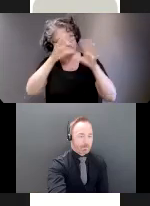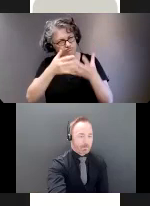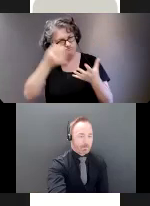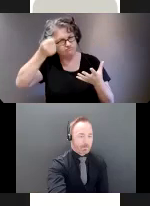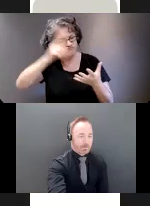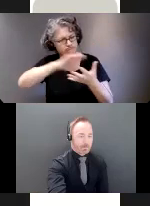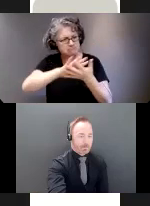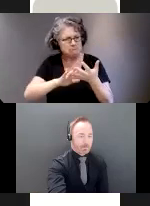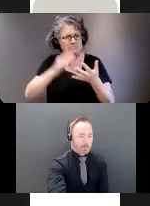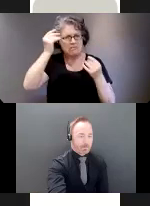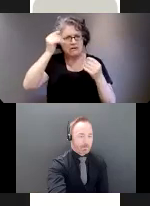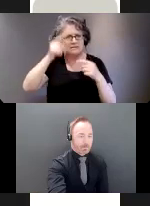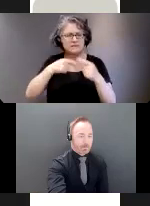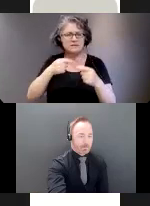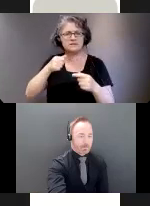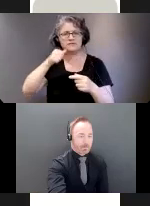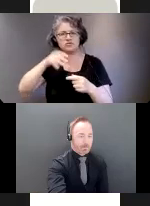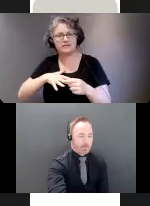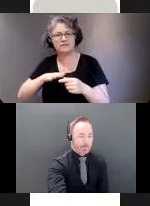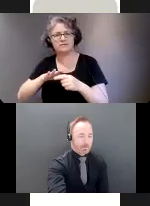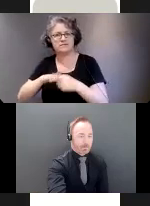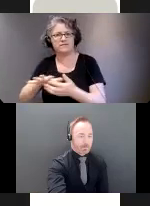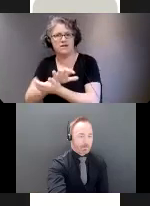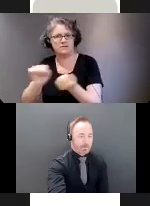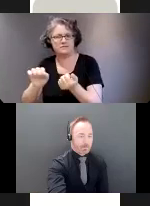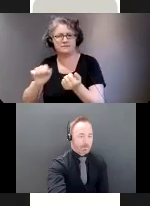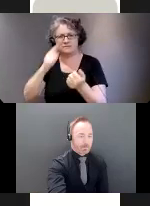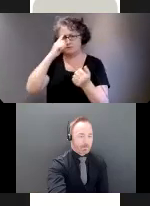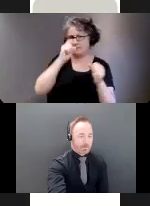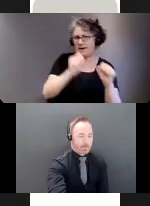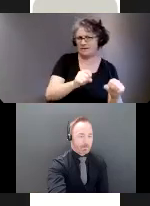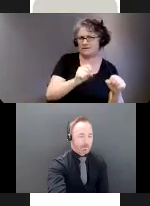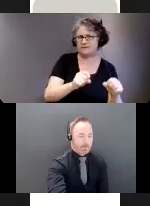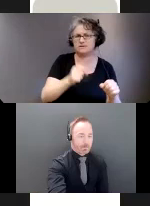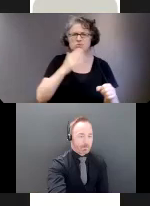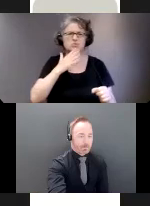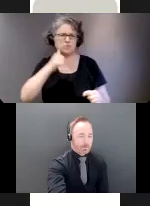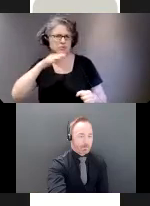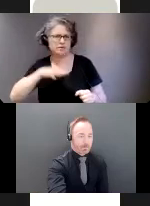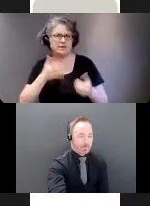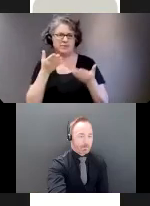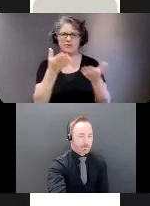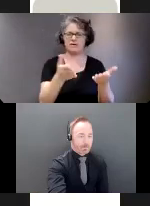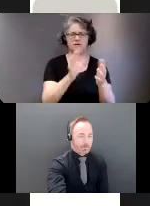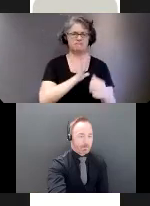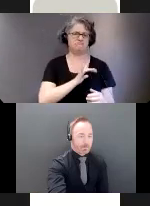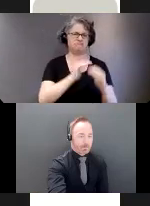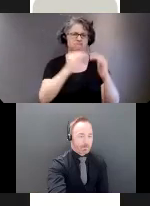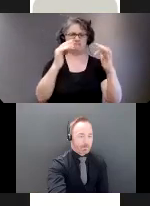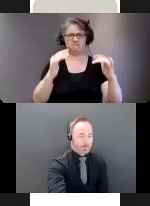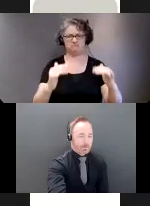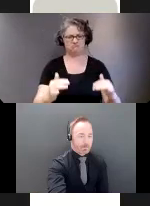older women, gender-based violence, and capacity assessment. So you can find that there on the Word to the Wise